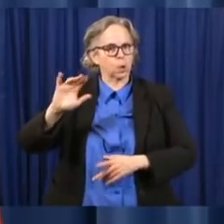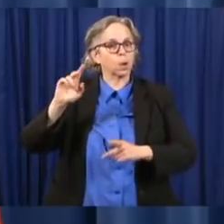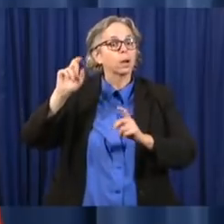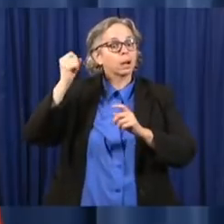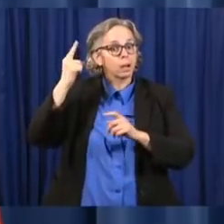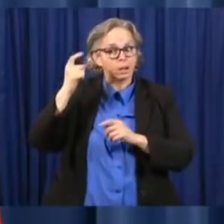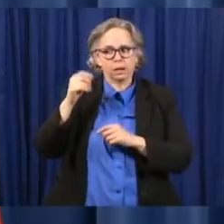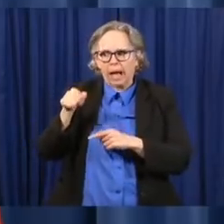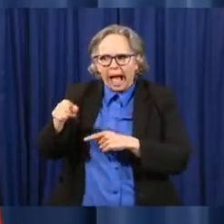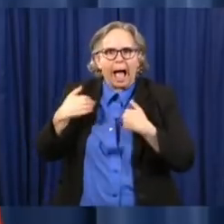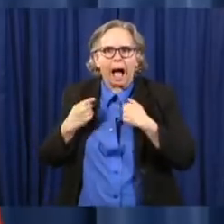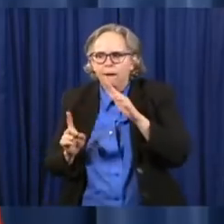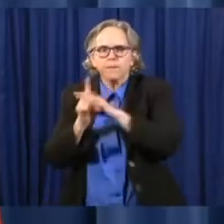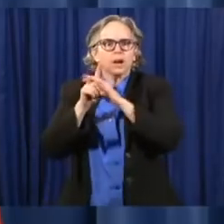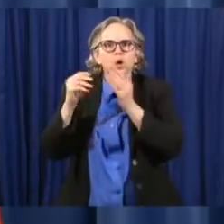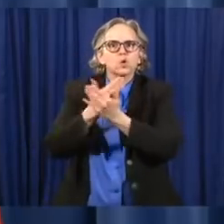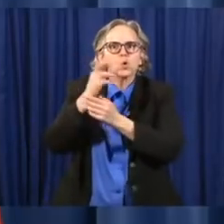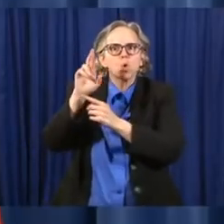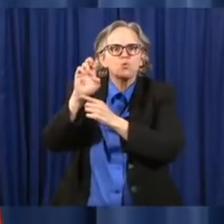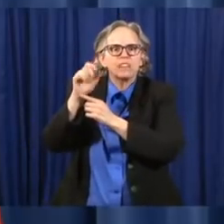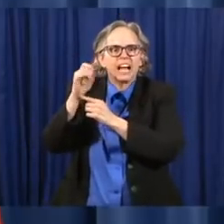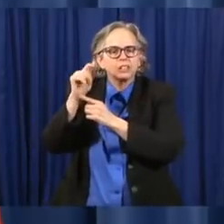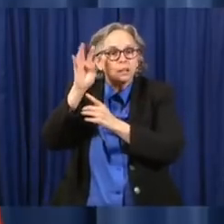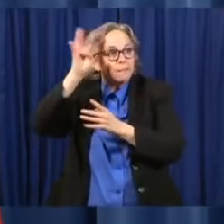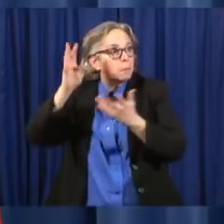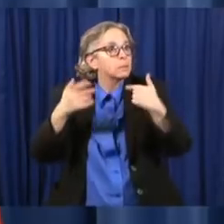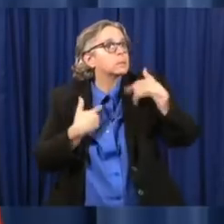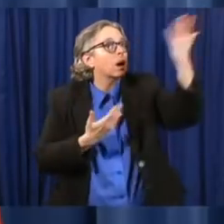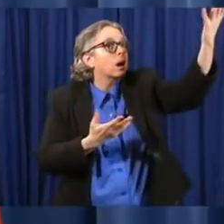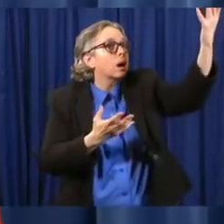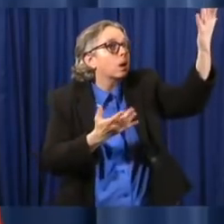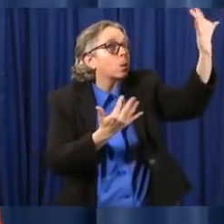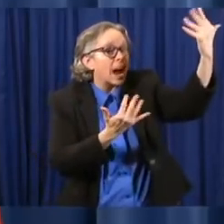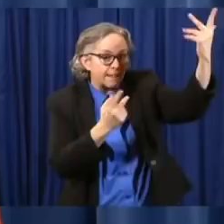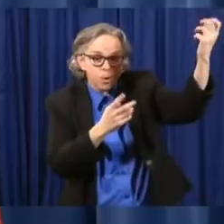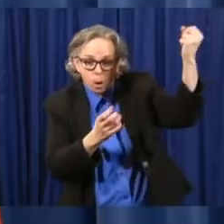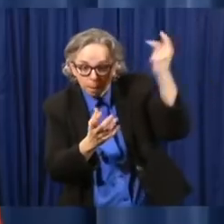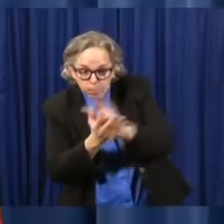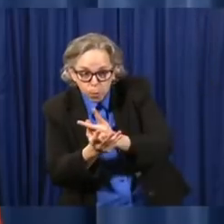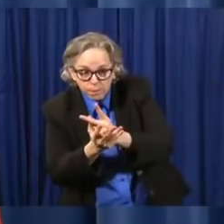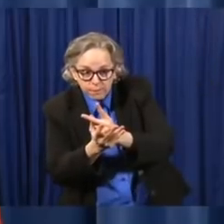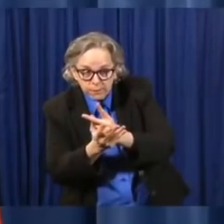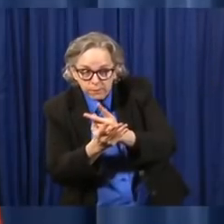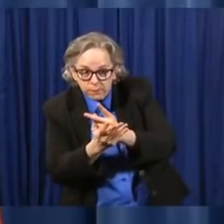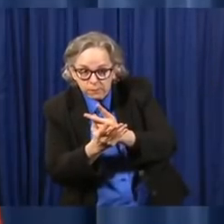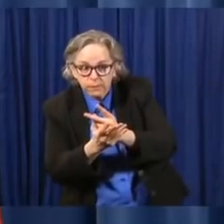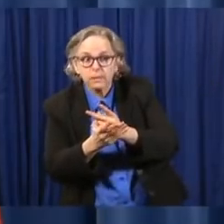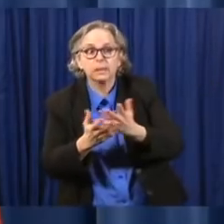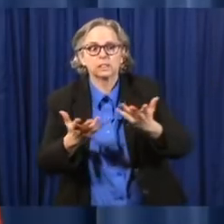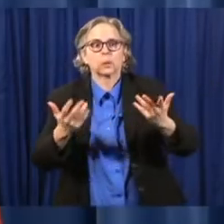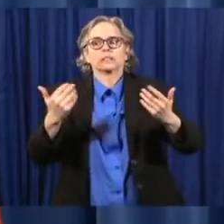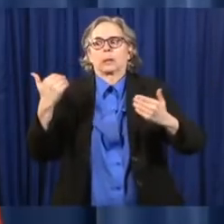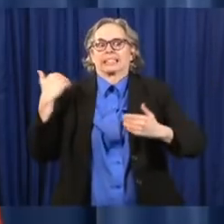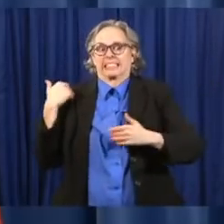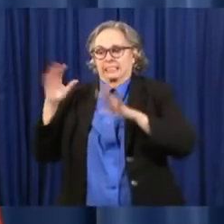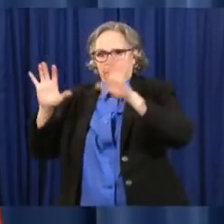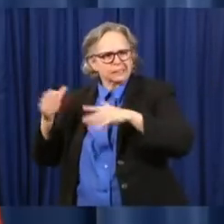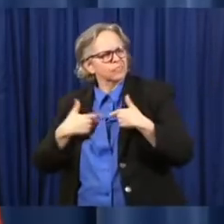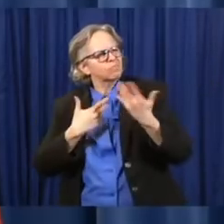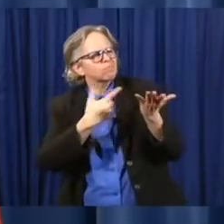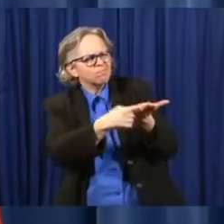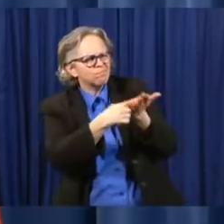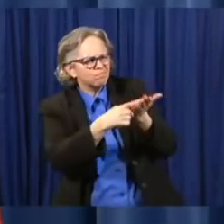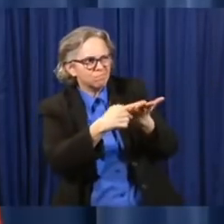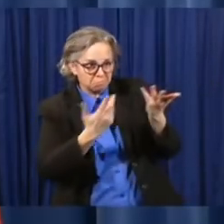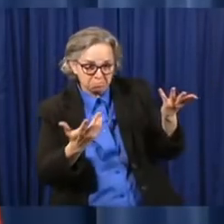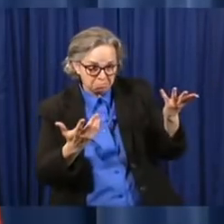I talked to the Vice President about this. I talked to the FDA about this and asked the FDA if they could move